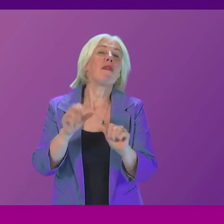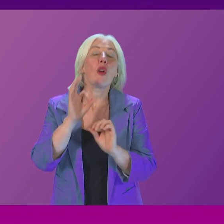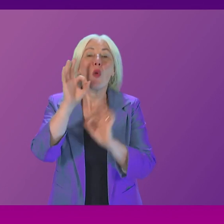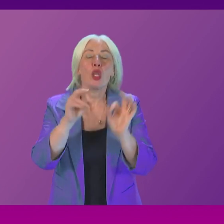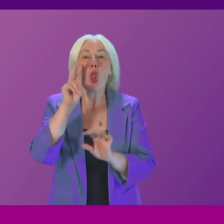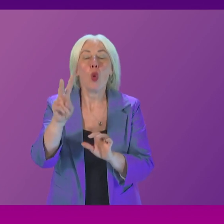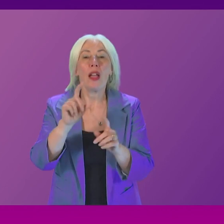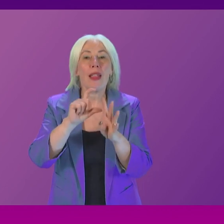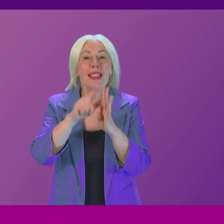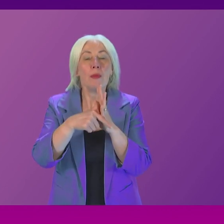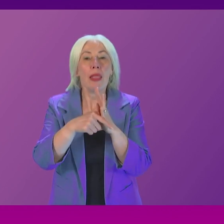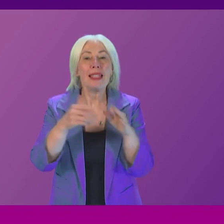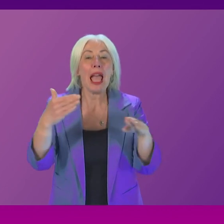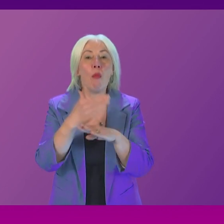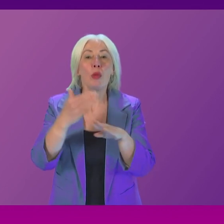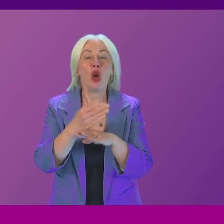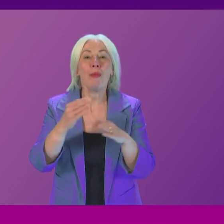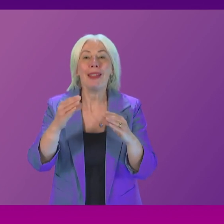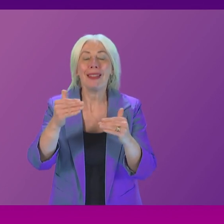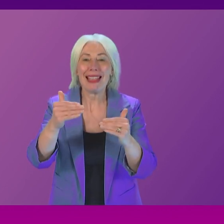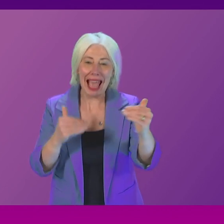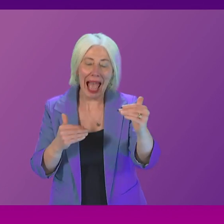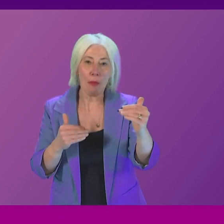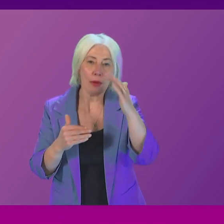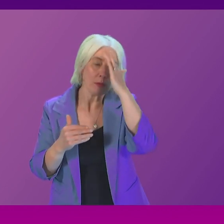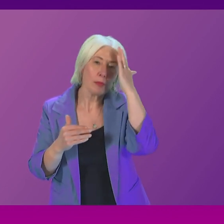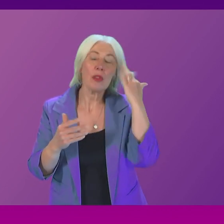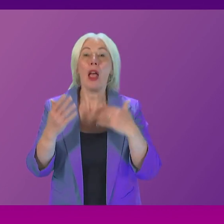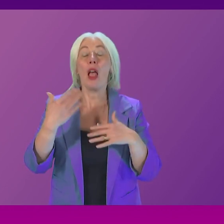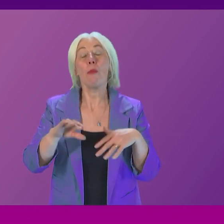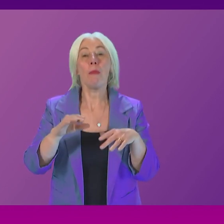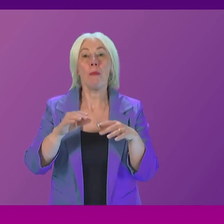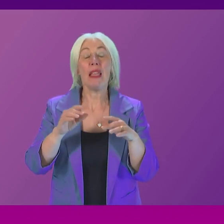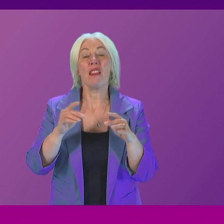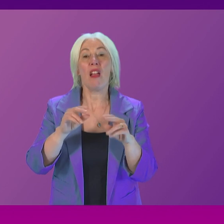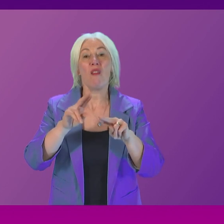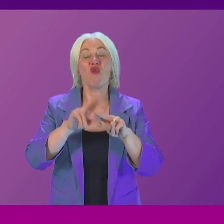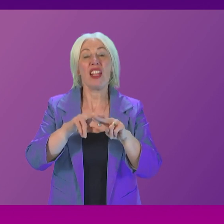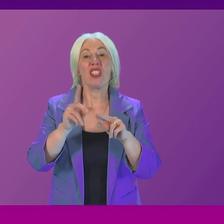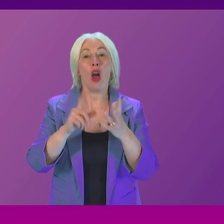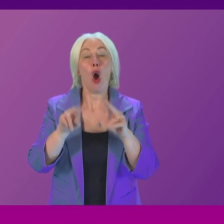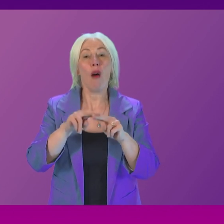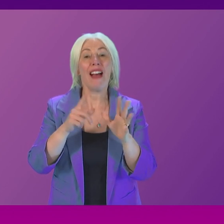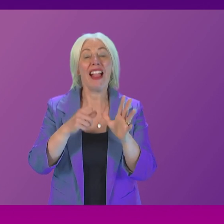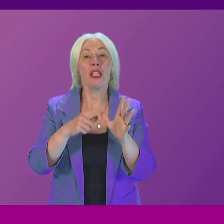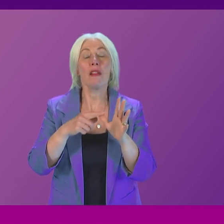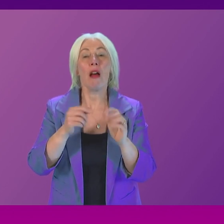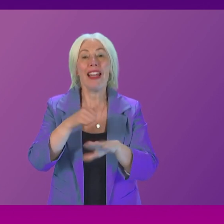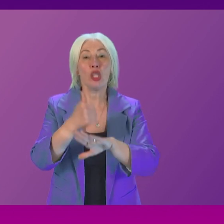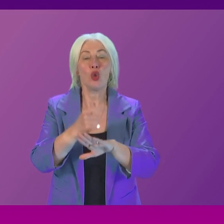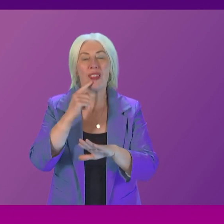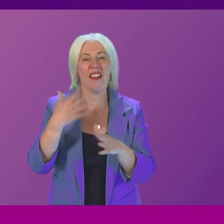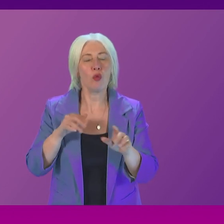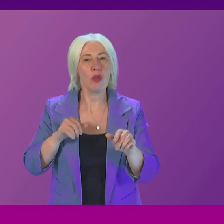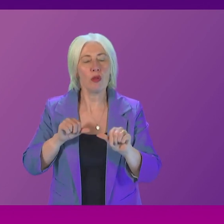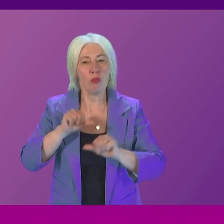the disability employment gap. There was a report came from Fraser of Allender Institute that said the government would need to make more progress, particularly on